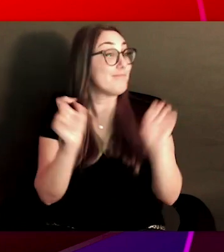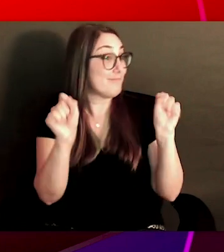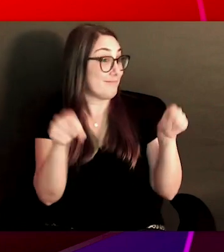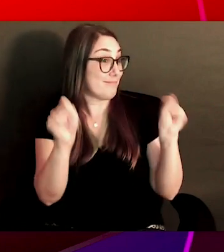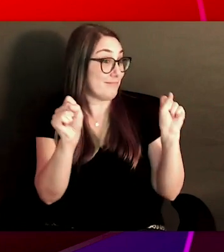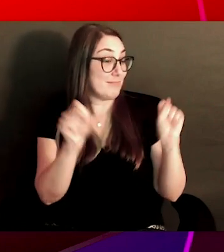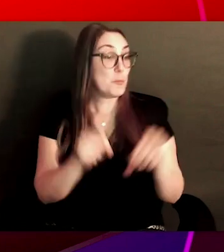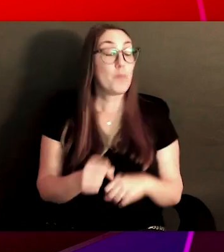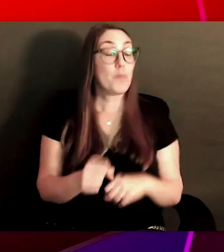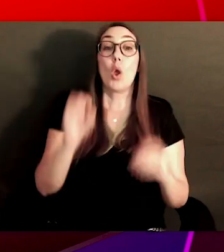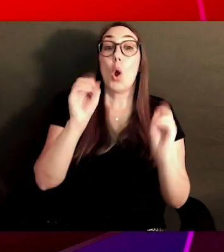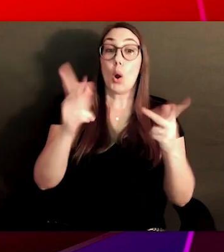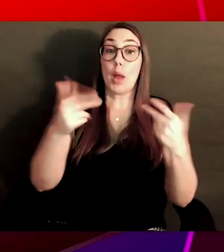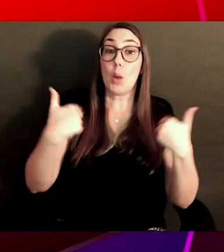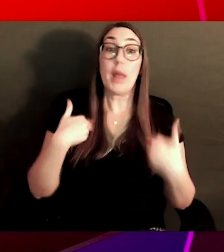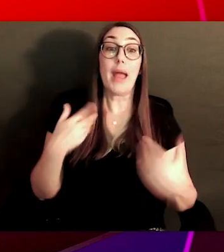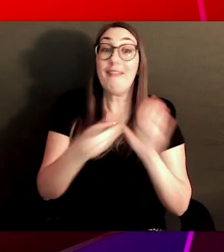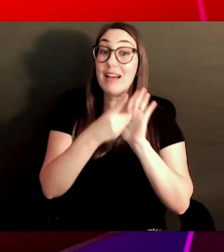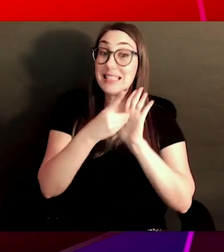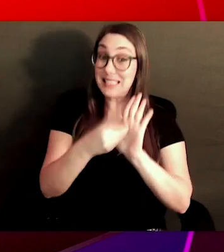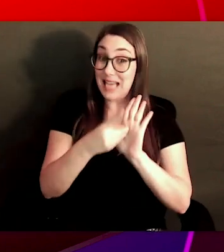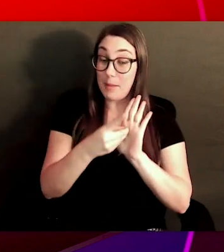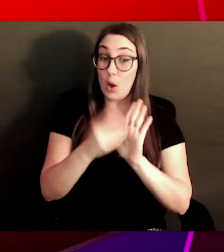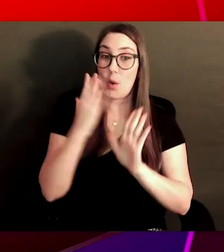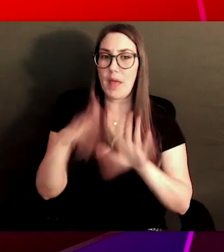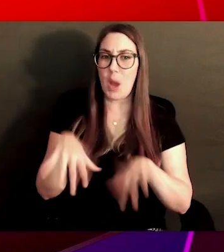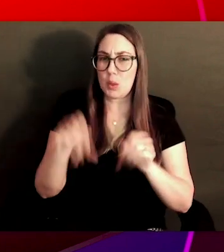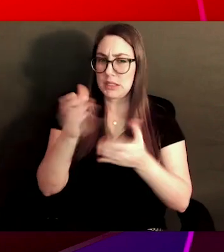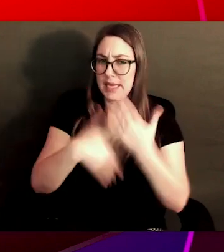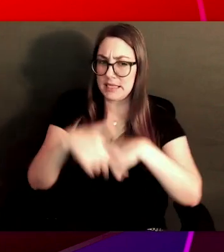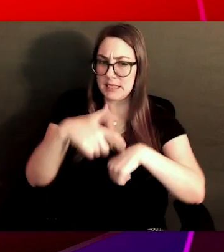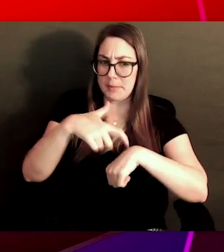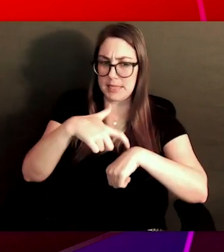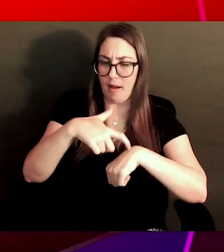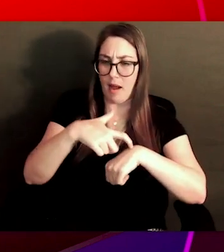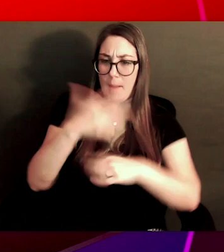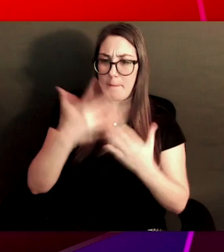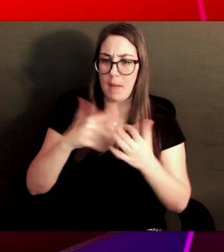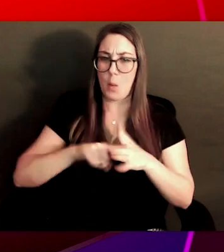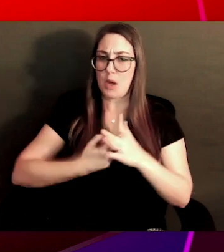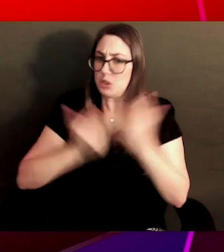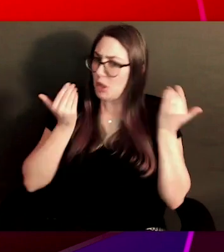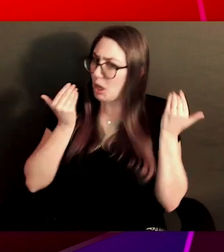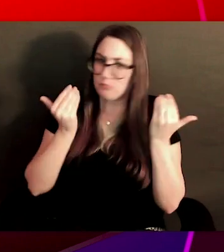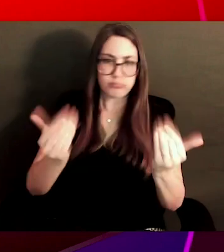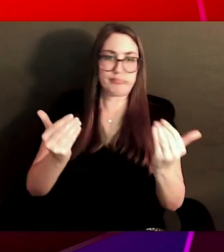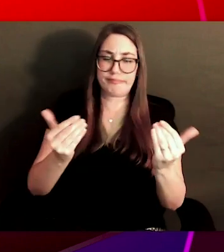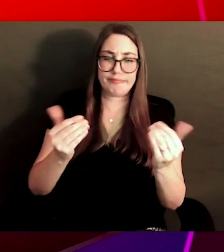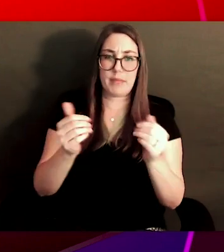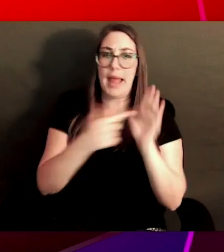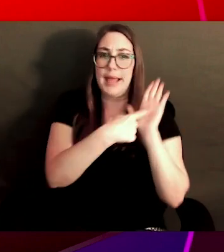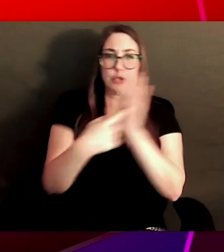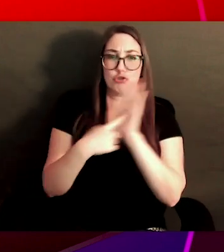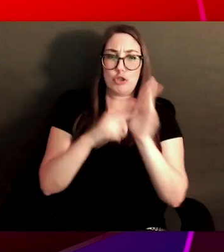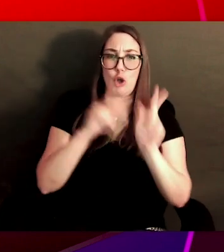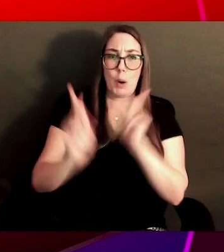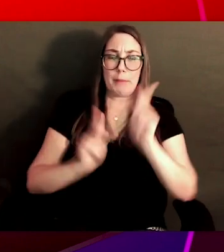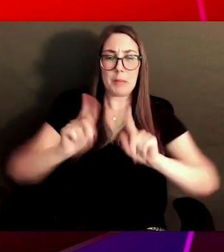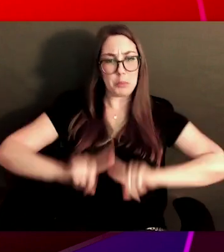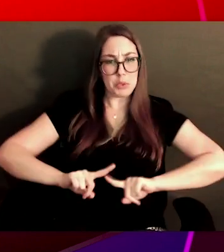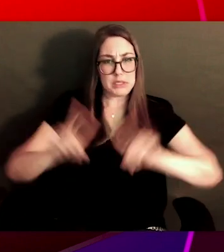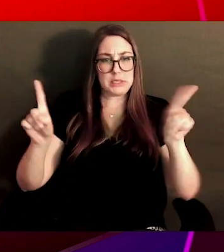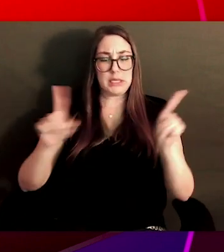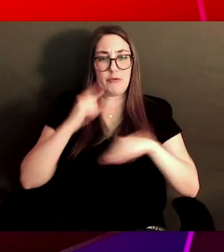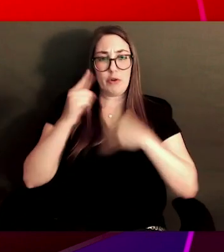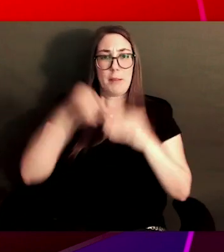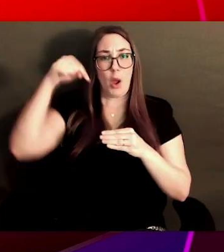demo that's going to take a bit of time. So we may want to just jump right in. And just show people what's different about this